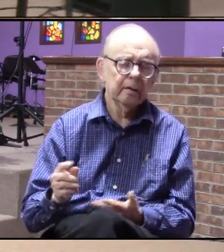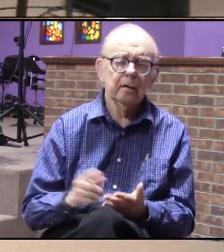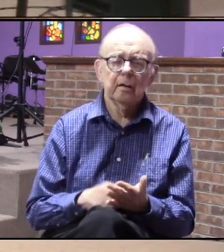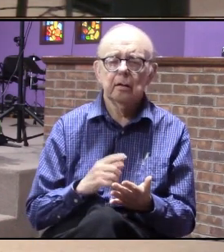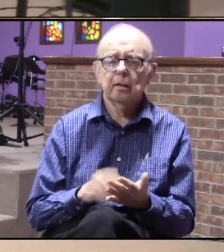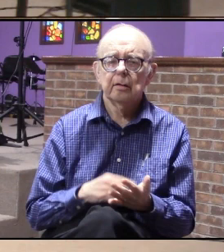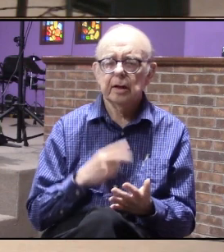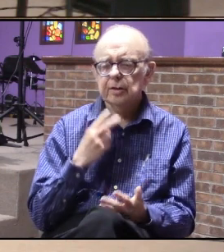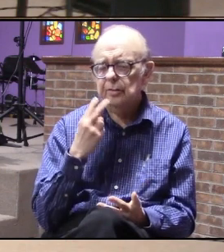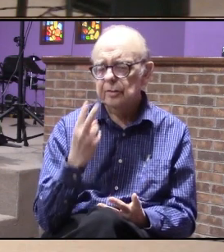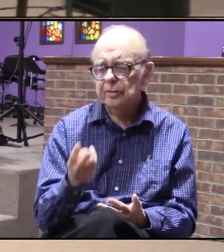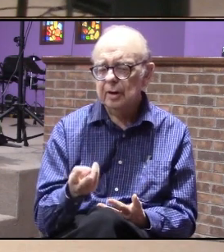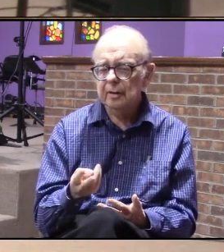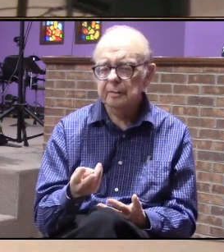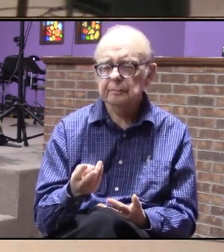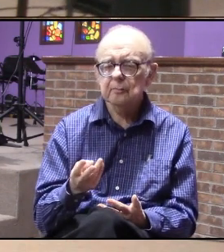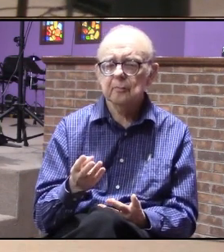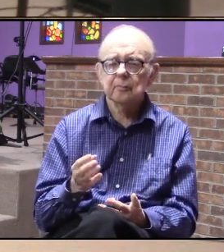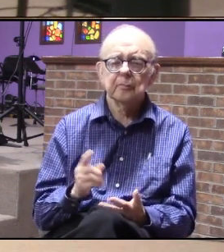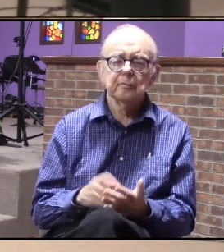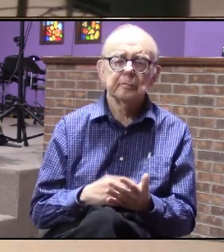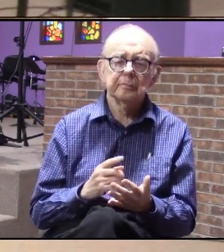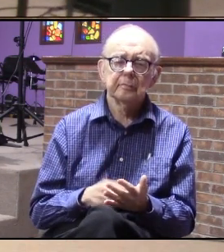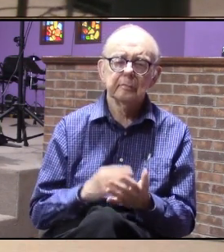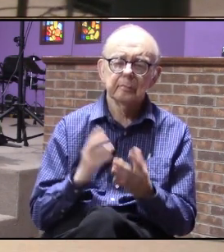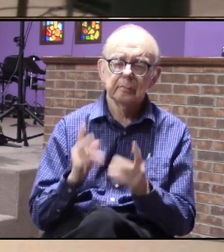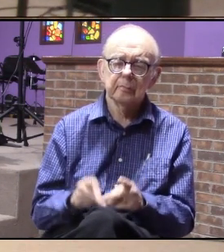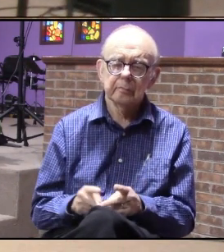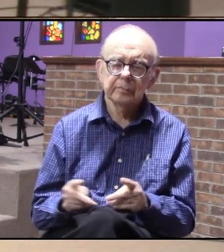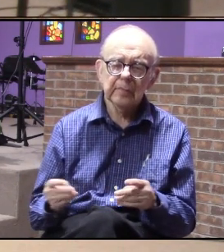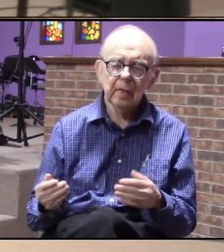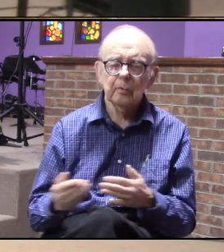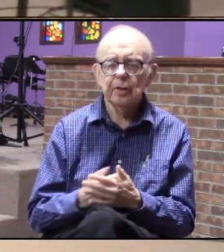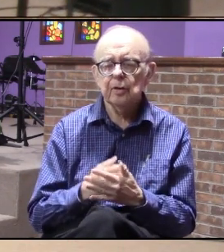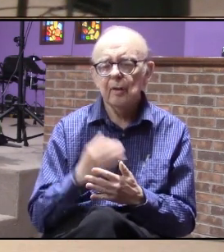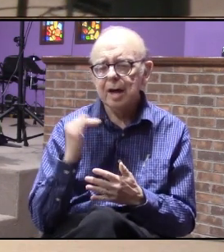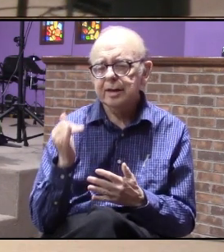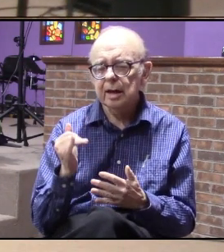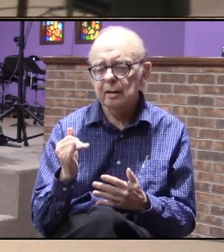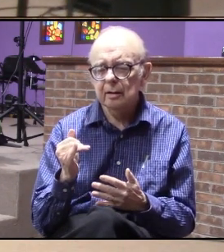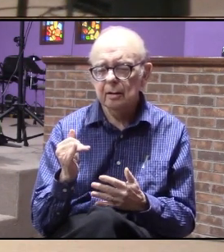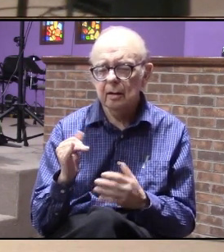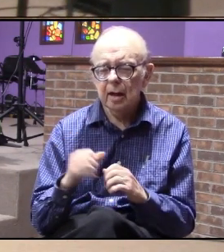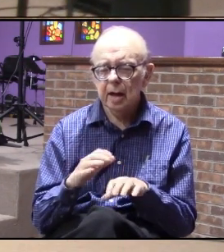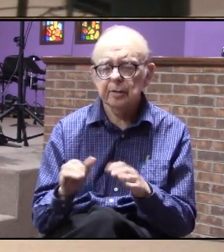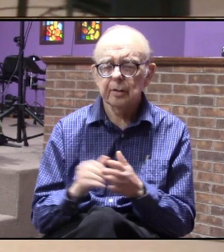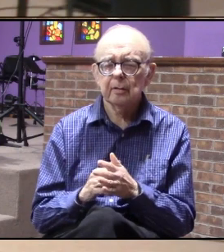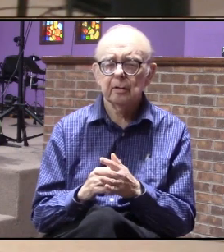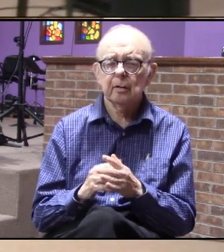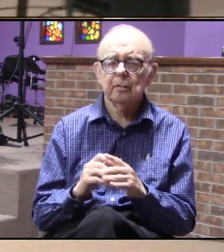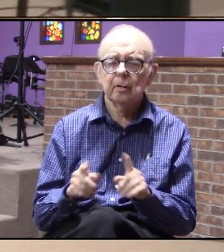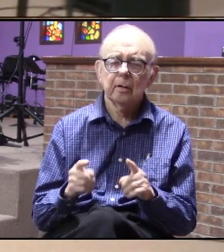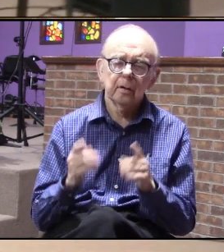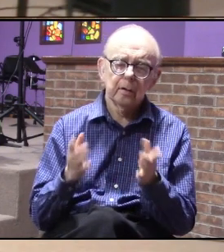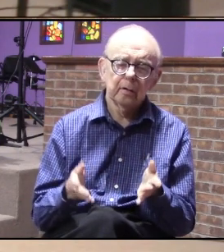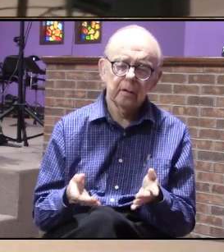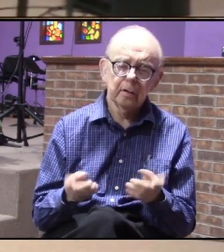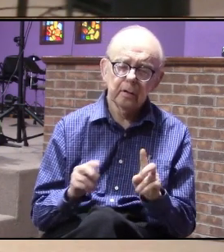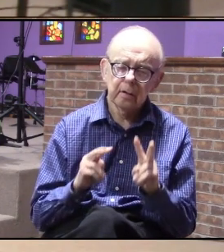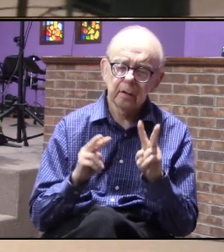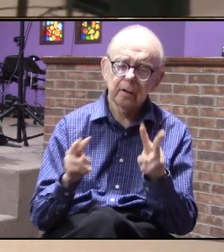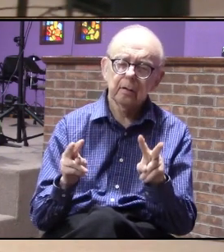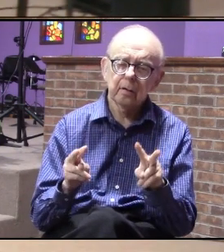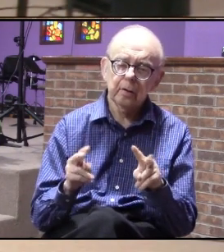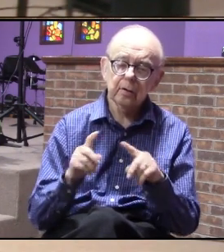times that you'll see, sometimes somebody will come up with a new invention and how to do this. But generally, when you look at